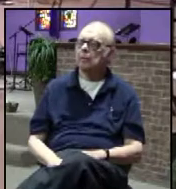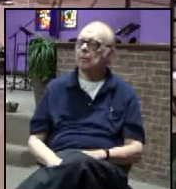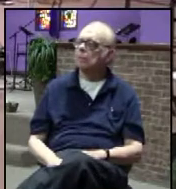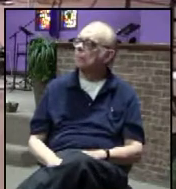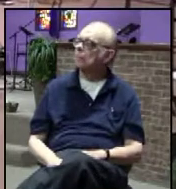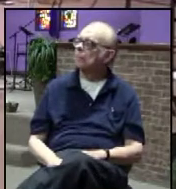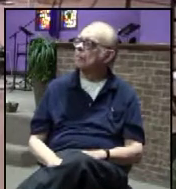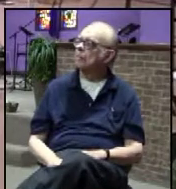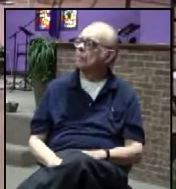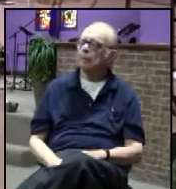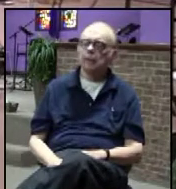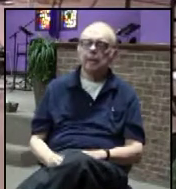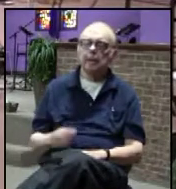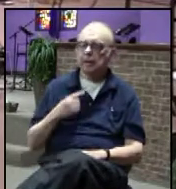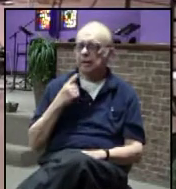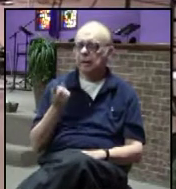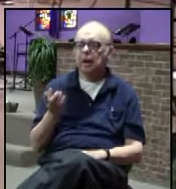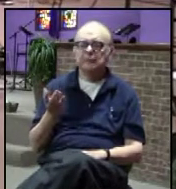Or you say, well, I don't